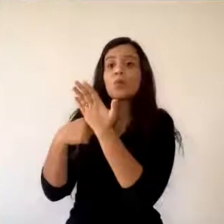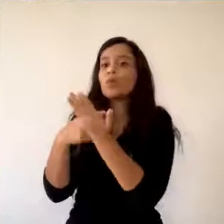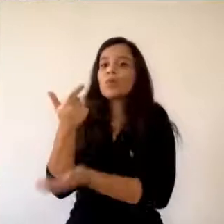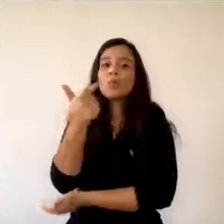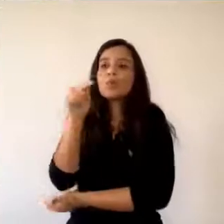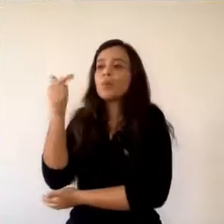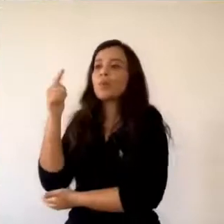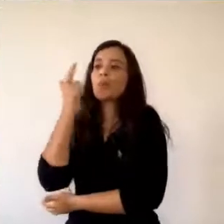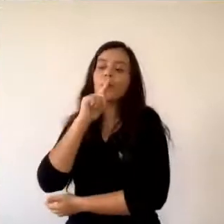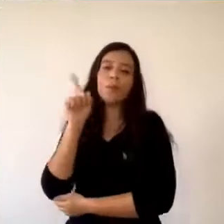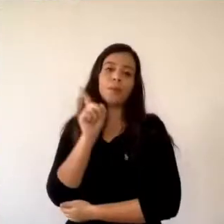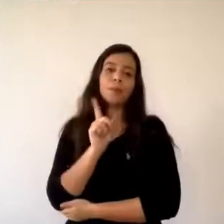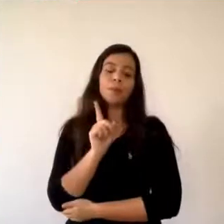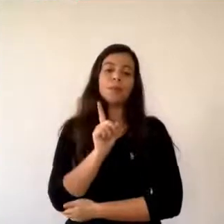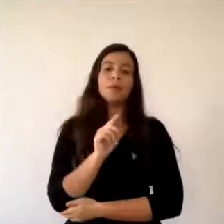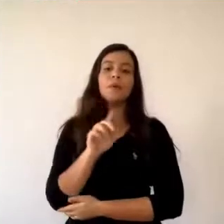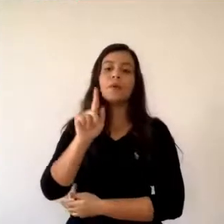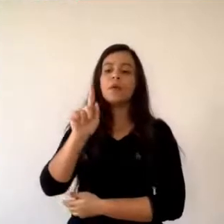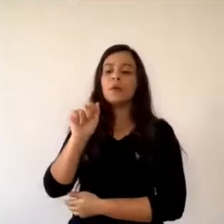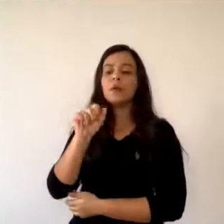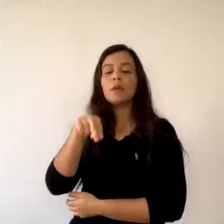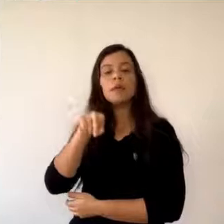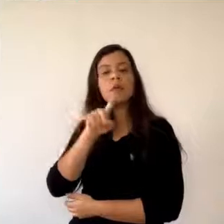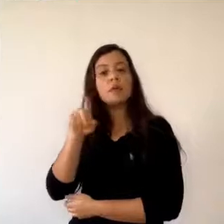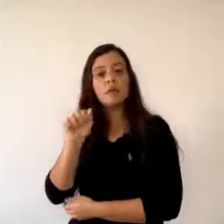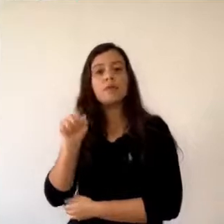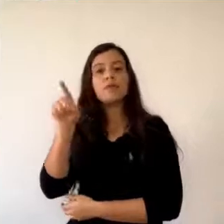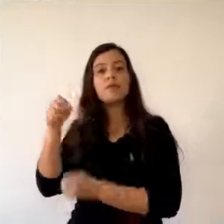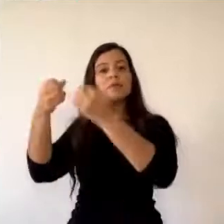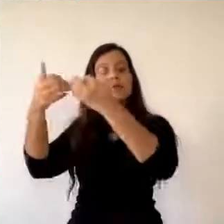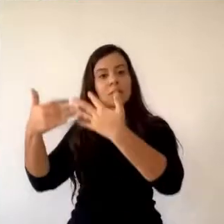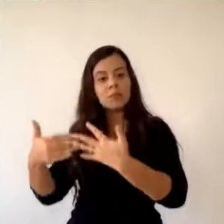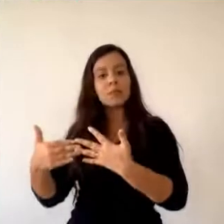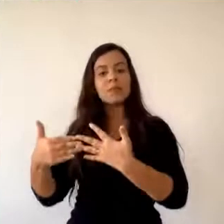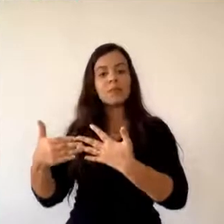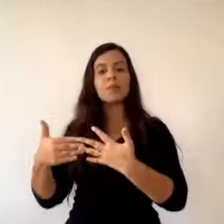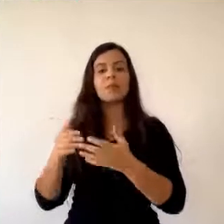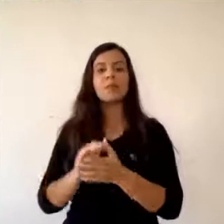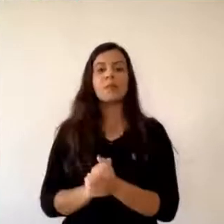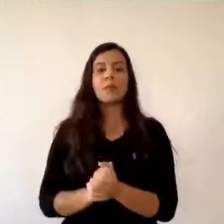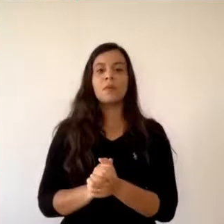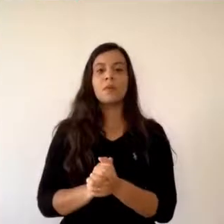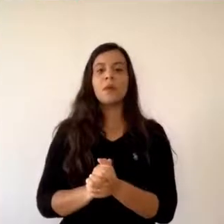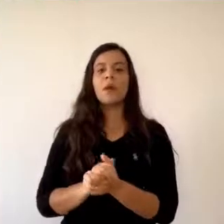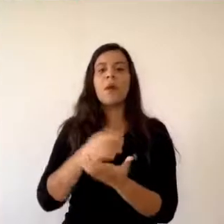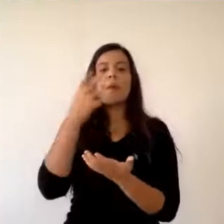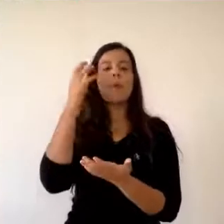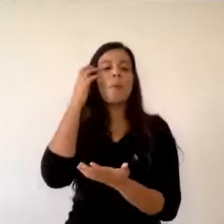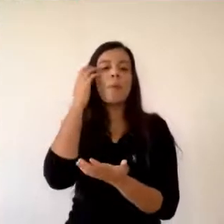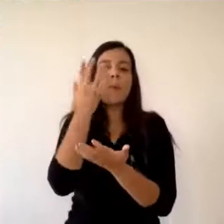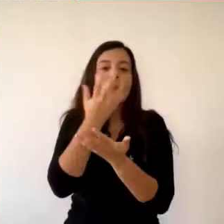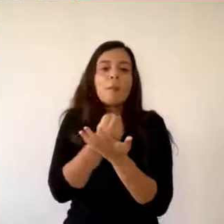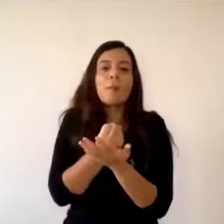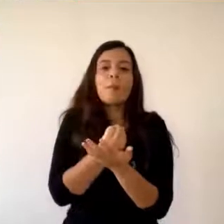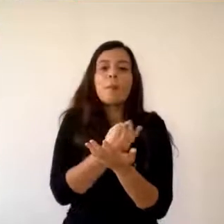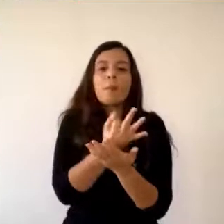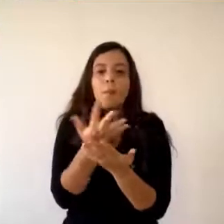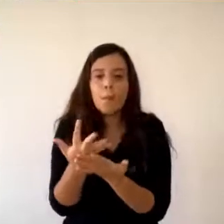subnotification and finding help during the pandemic. So, Ganza, you talked to us about